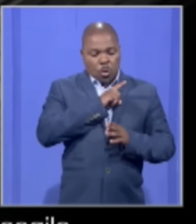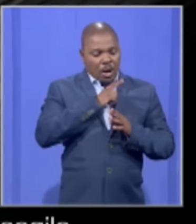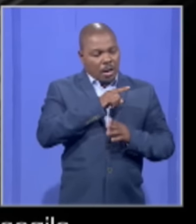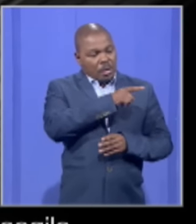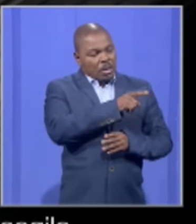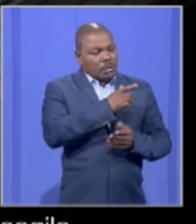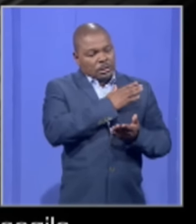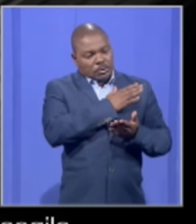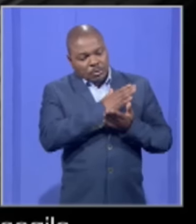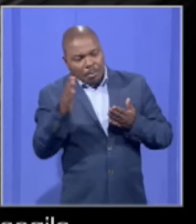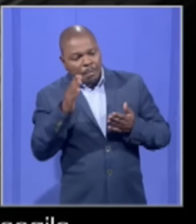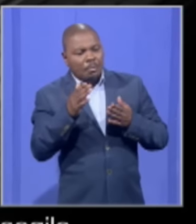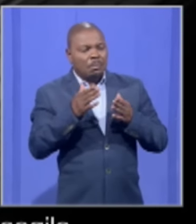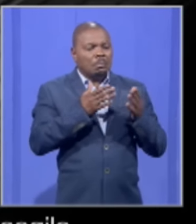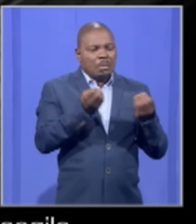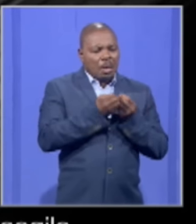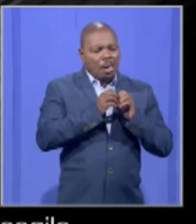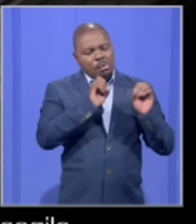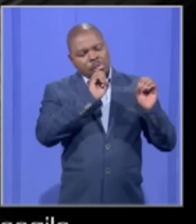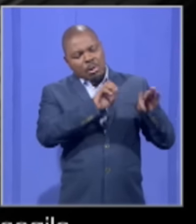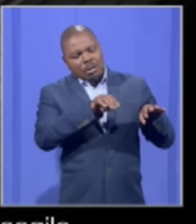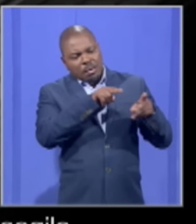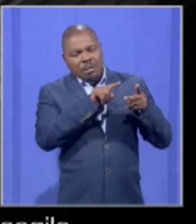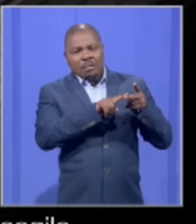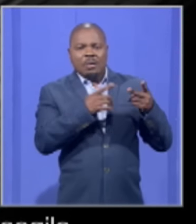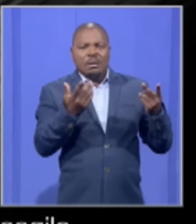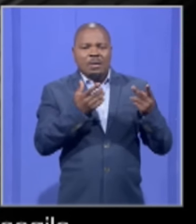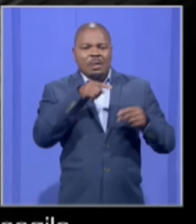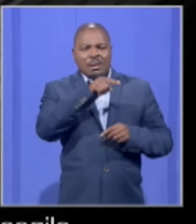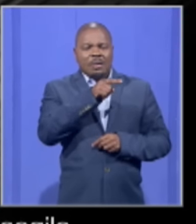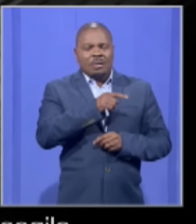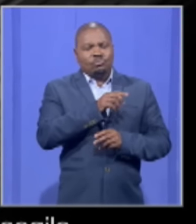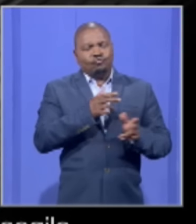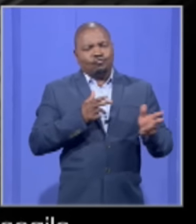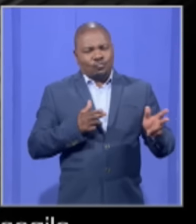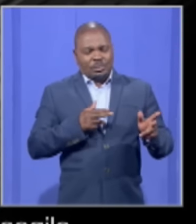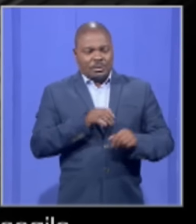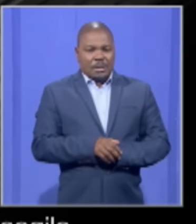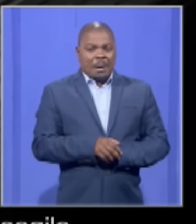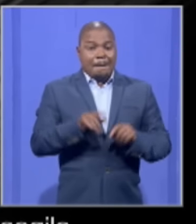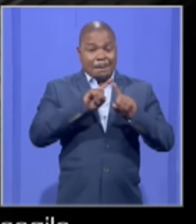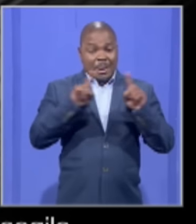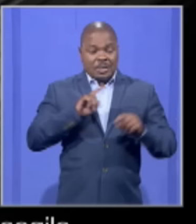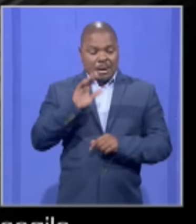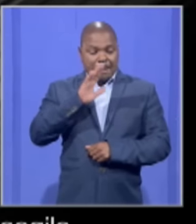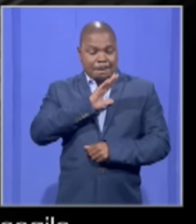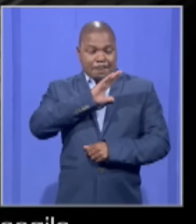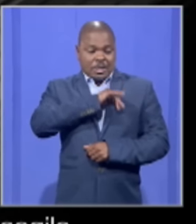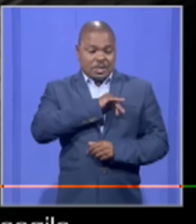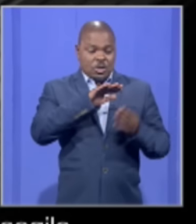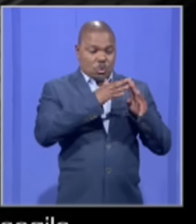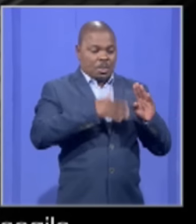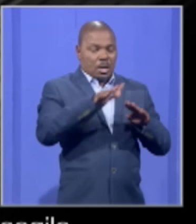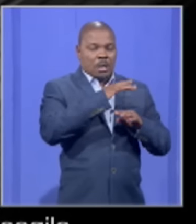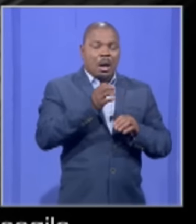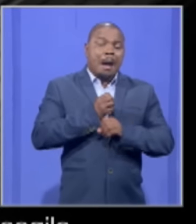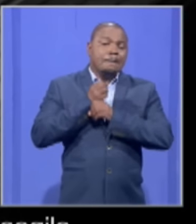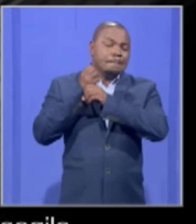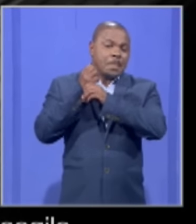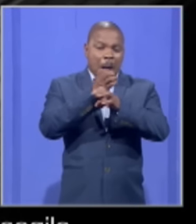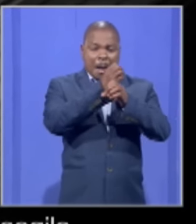se ka fa molaong kwa Gaza. Le fa go le jalo baagi ba Palestina kwa kgaolong eo ba itemogela go phamphologa ga dibomo